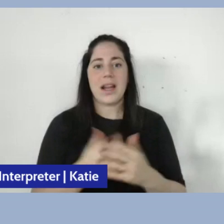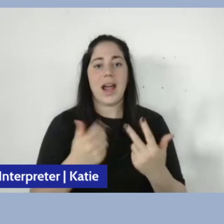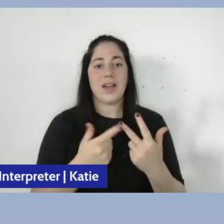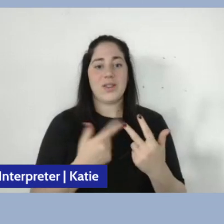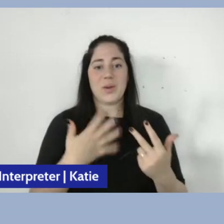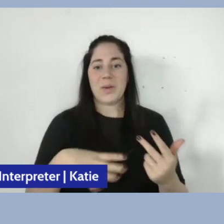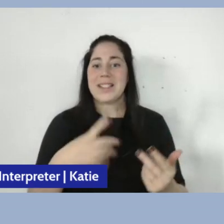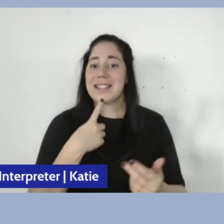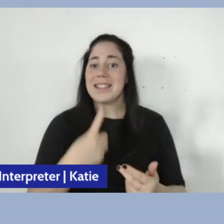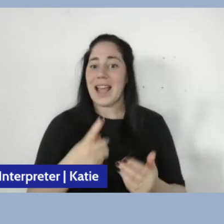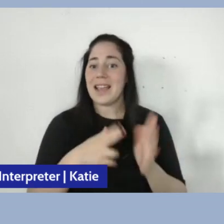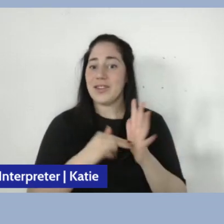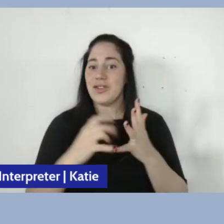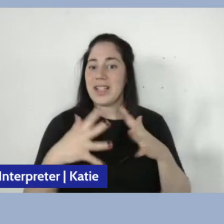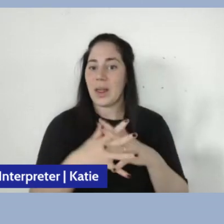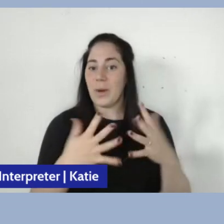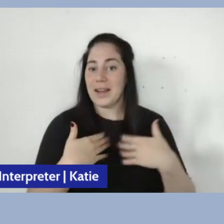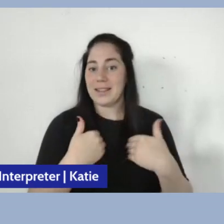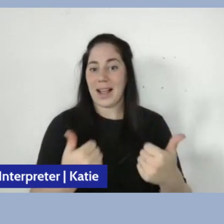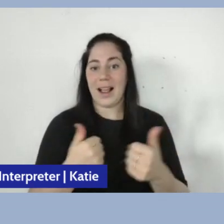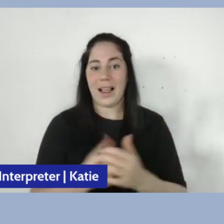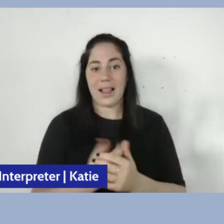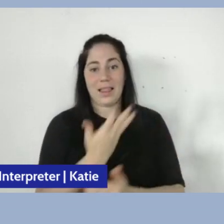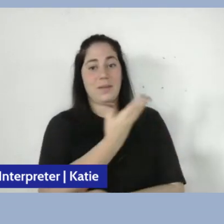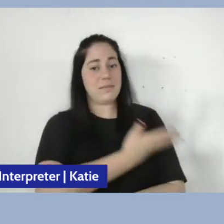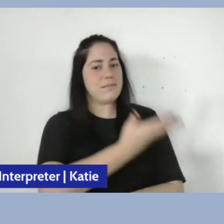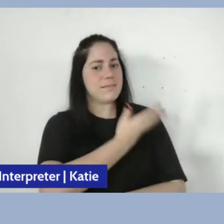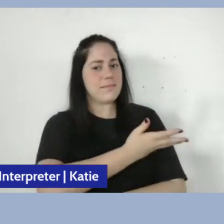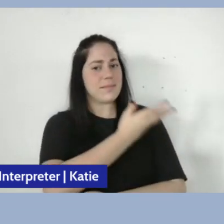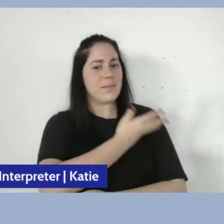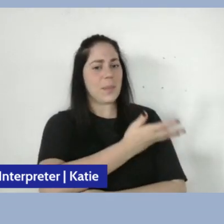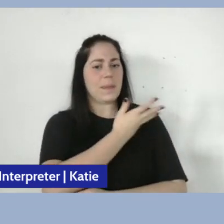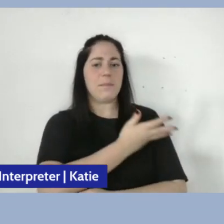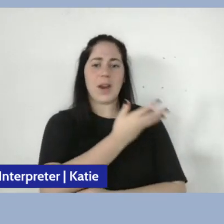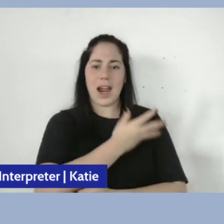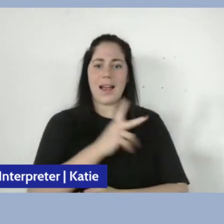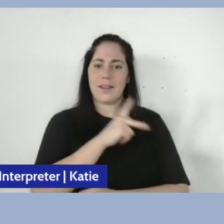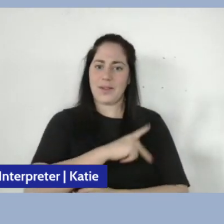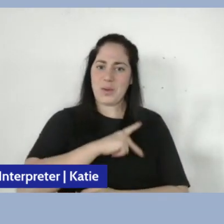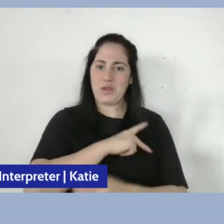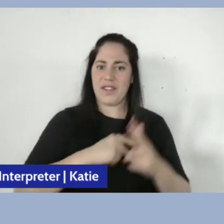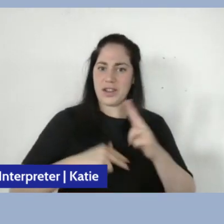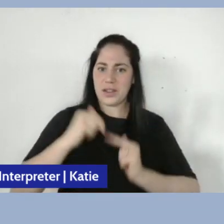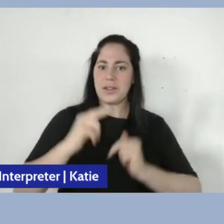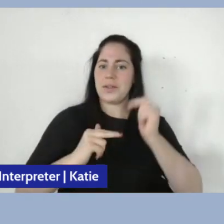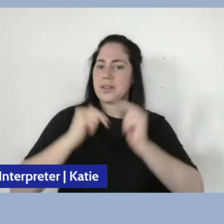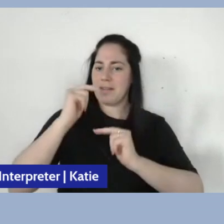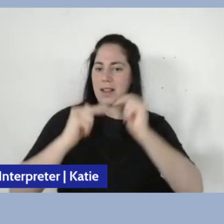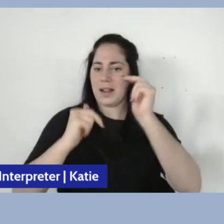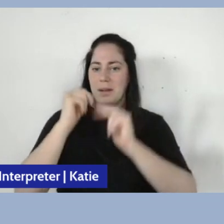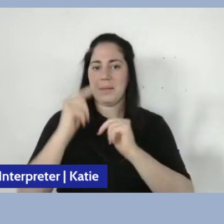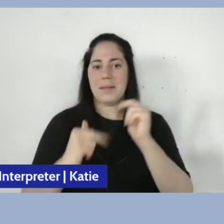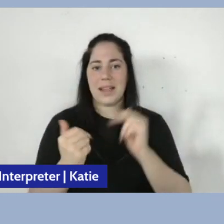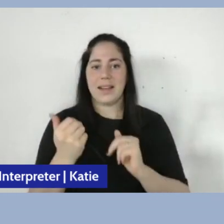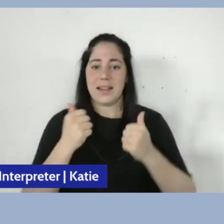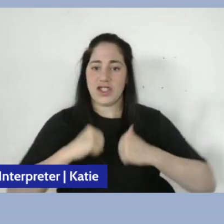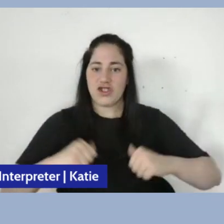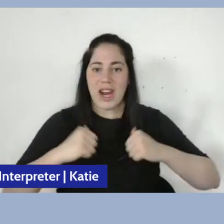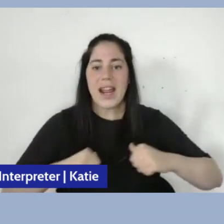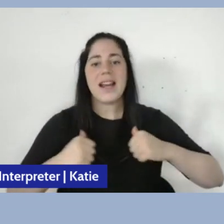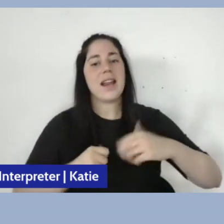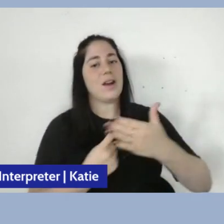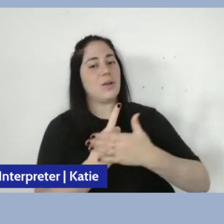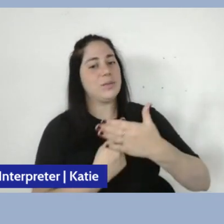within New South Wales Health, we're very proud of the professional development training and